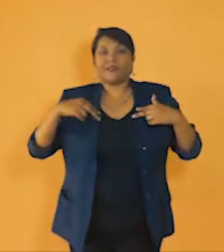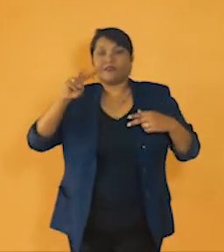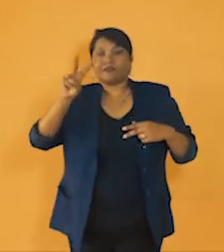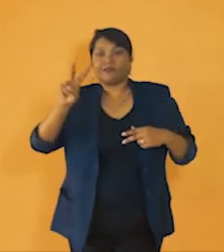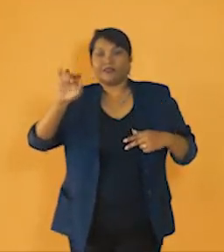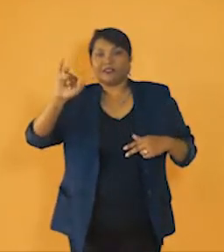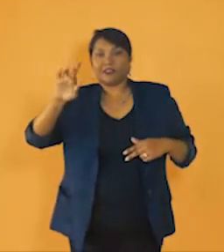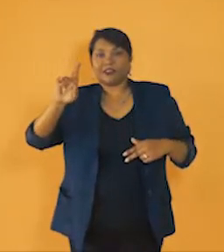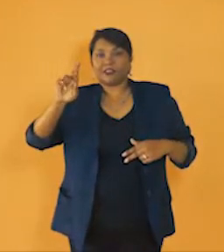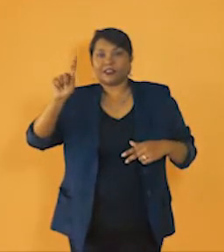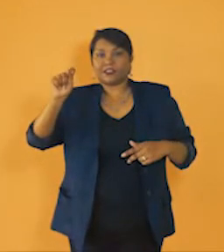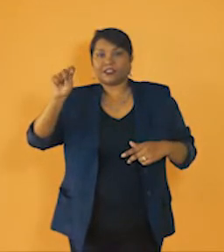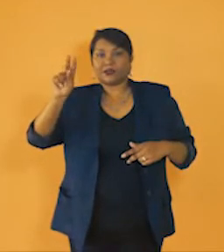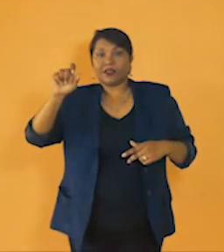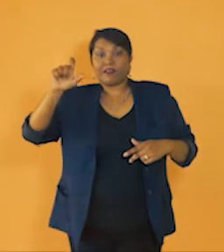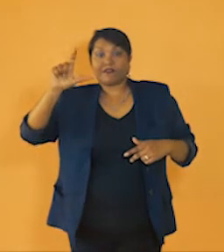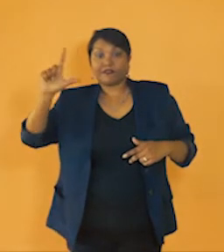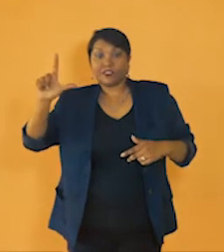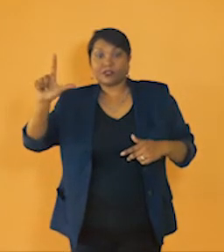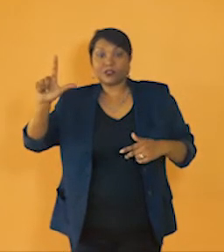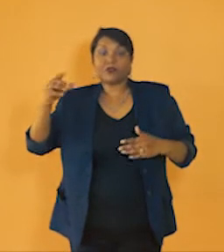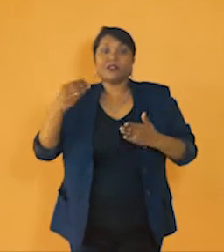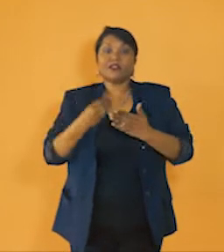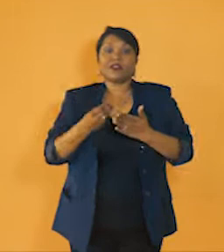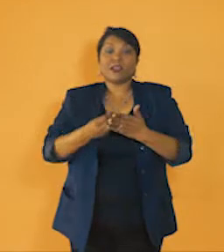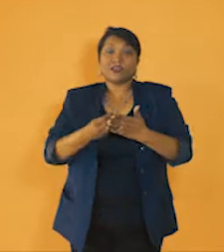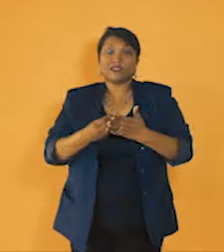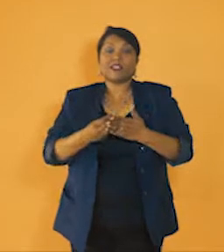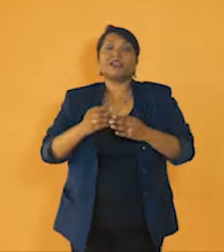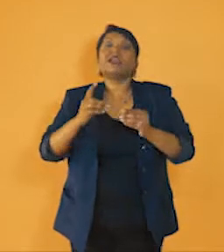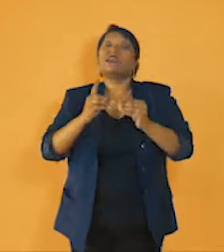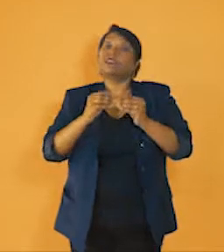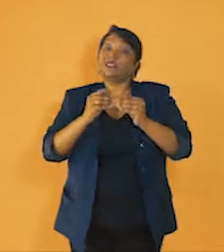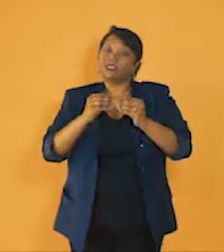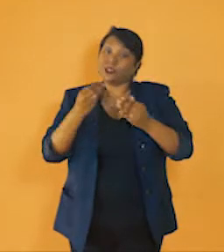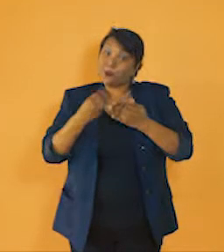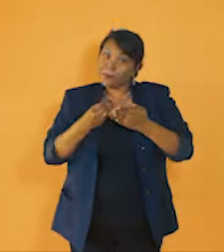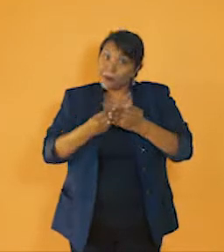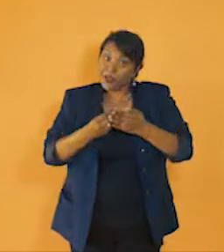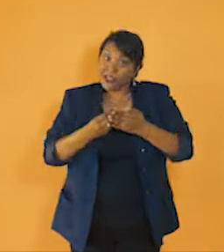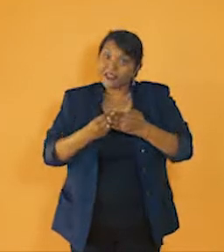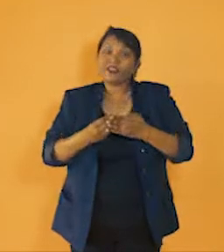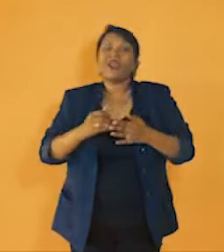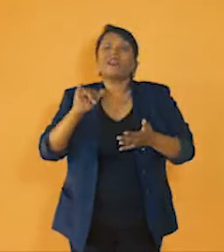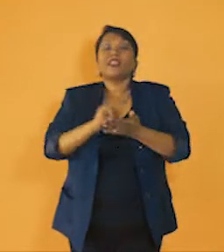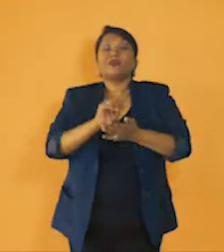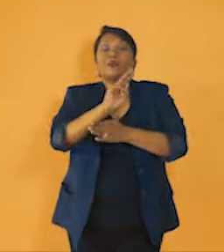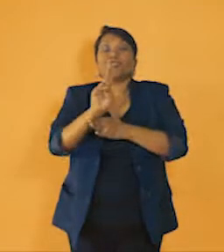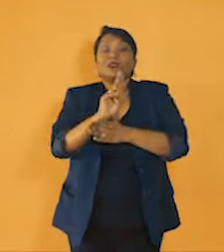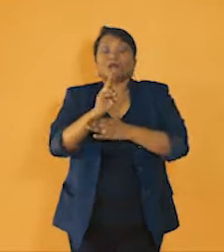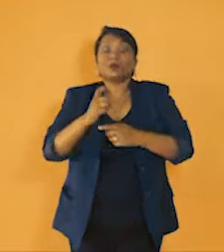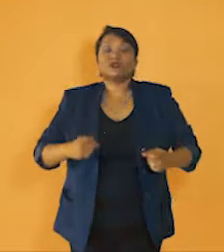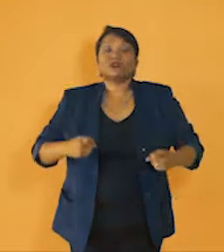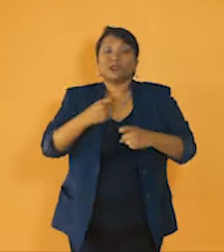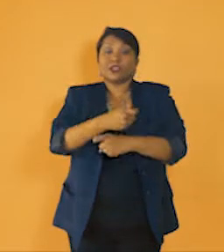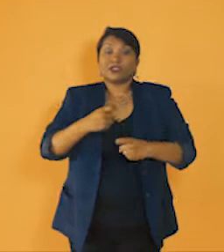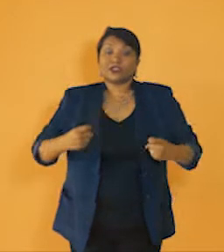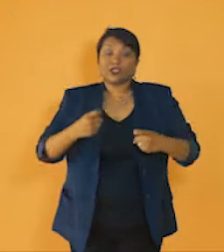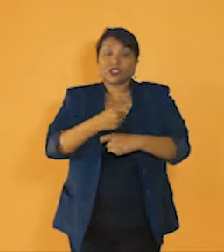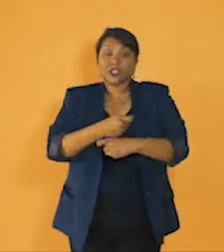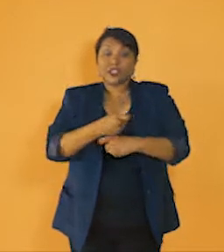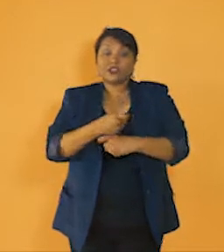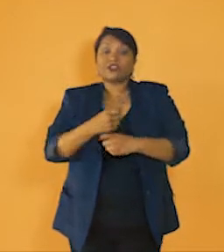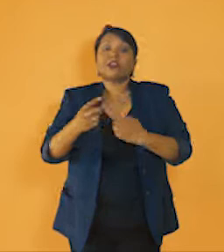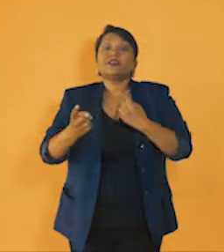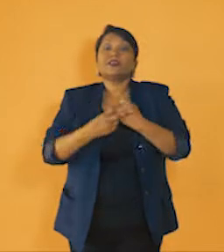currencies, a digital representation of value that can be digitally traded and functions as a medium of exchange